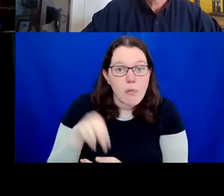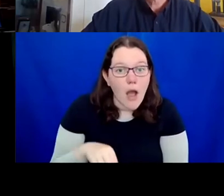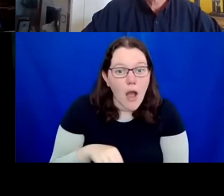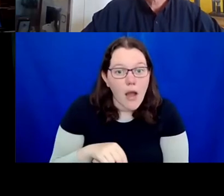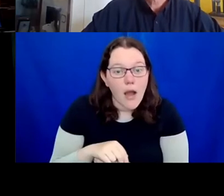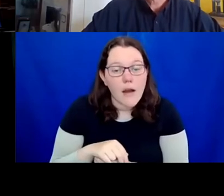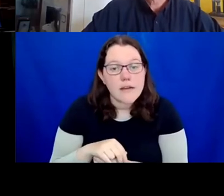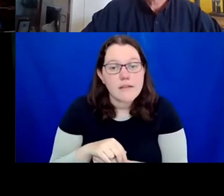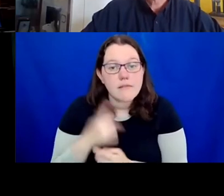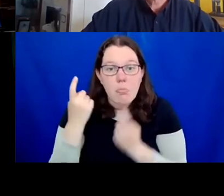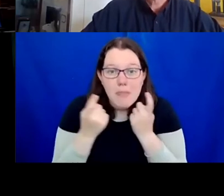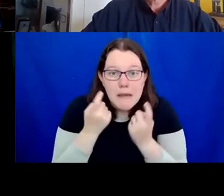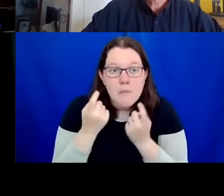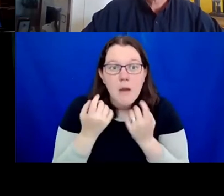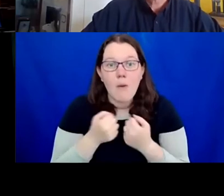documenting?